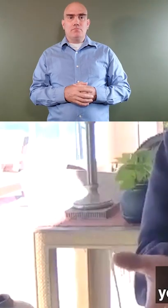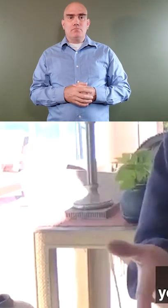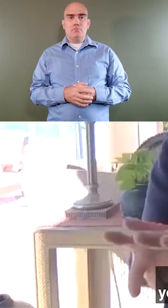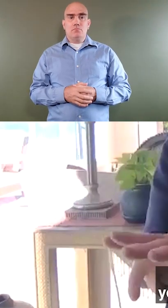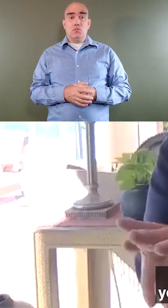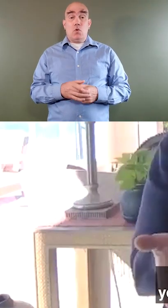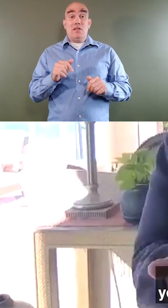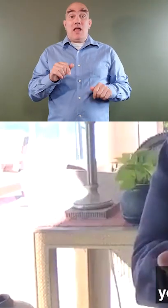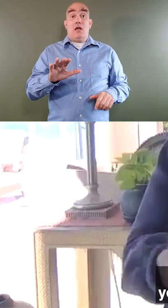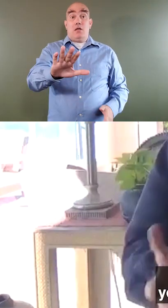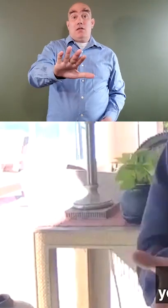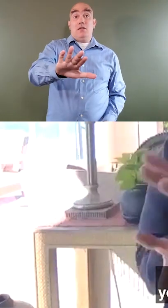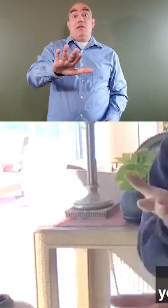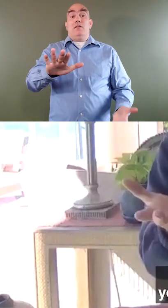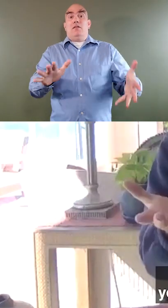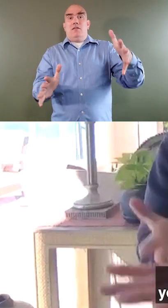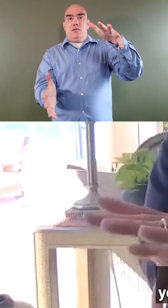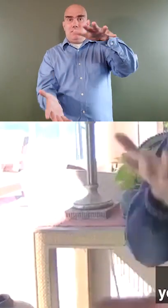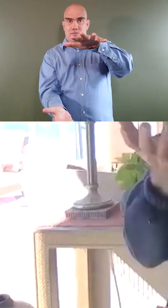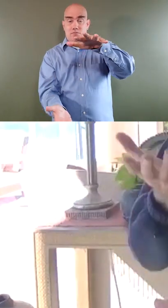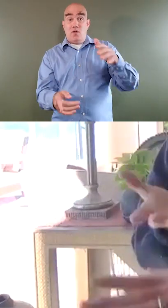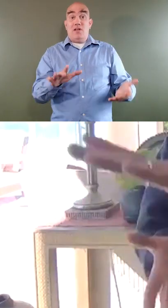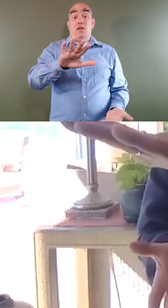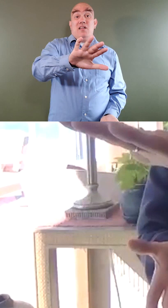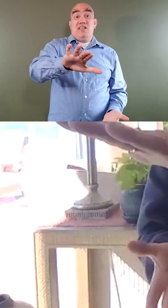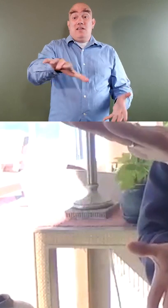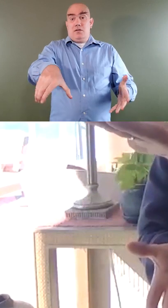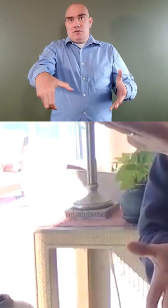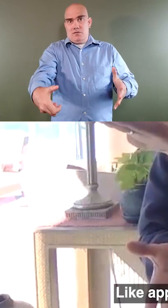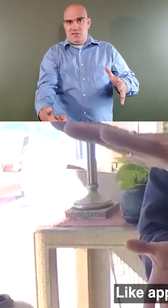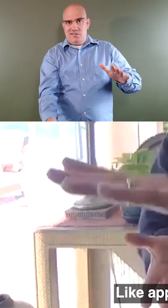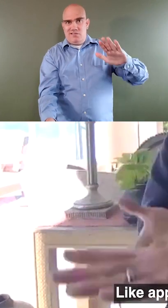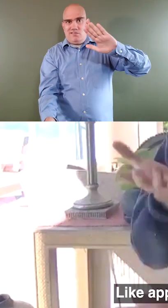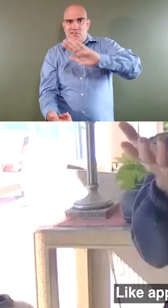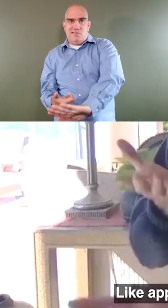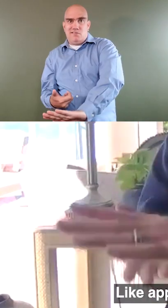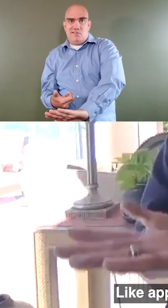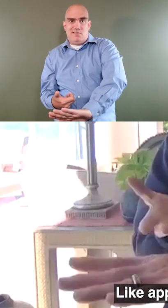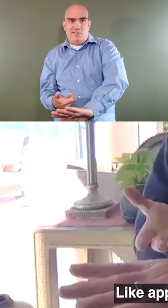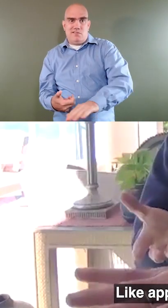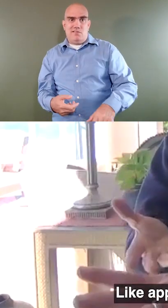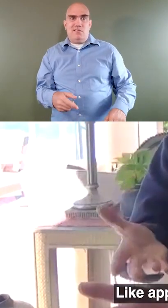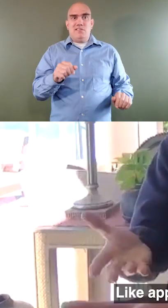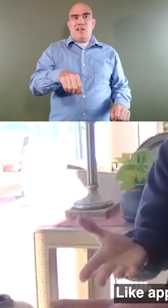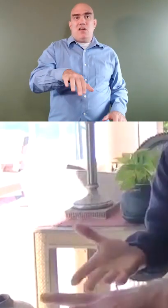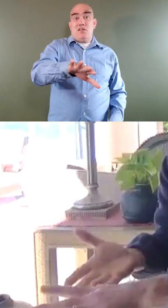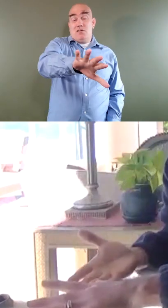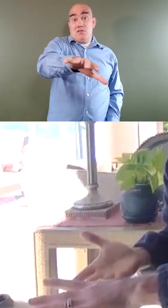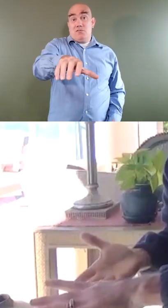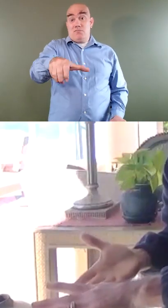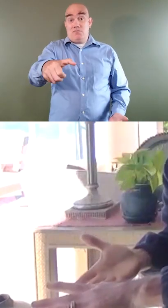You can pull, you can push, you can break an arm that way, like applying an upward downward motion,